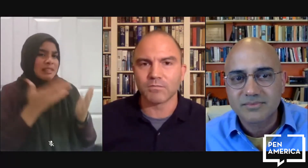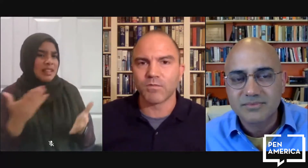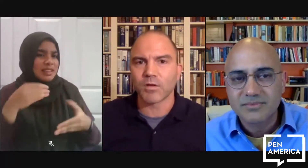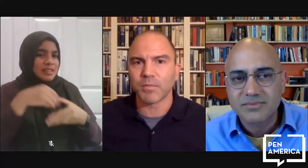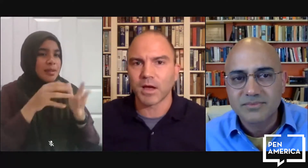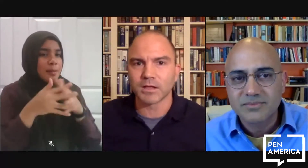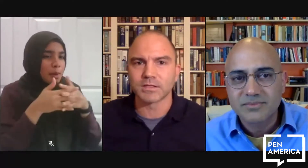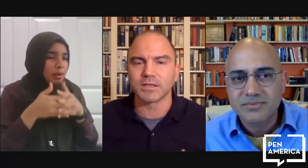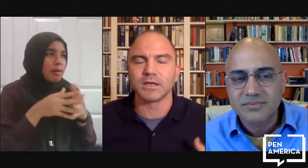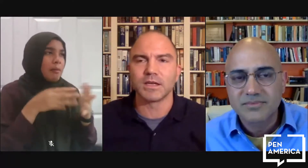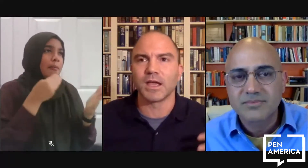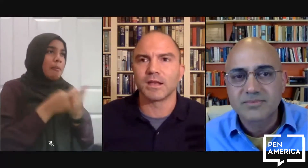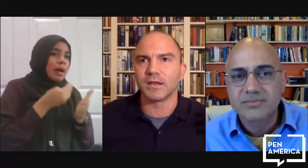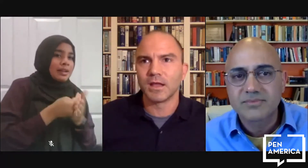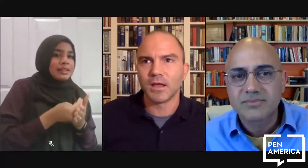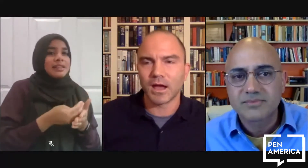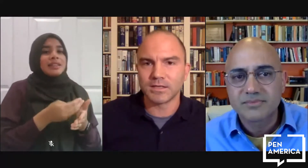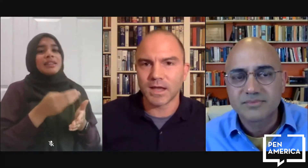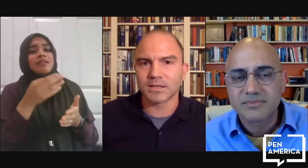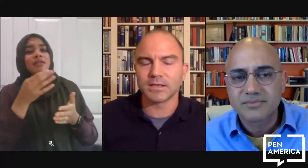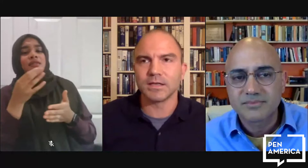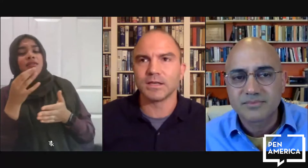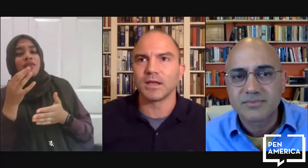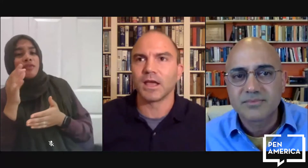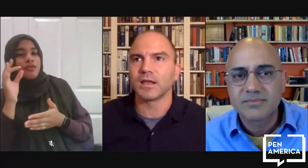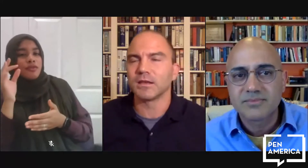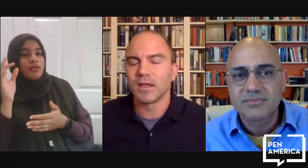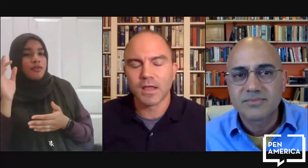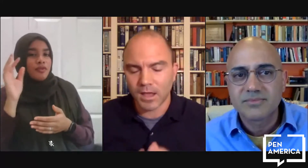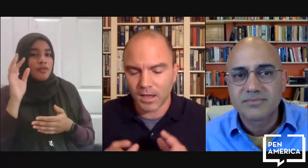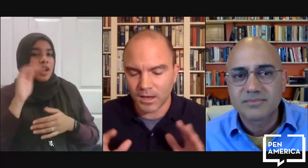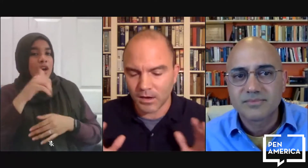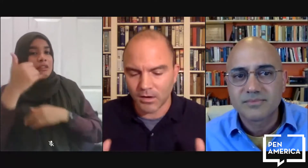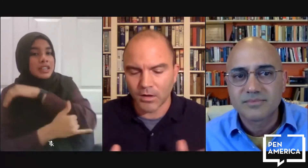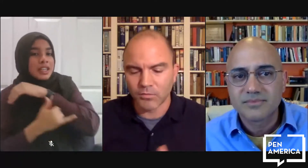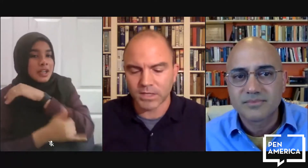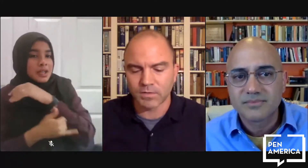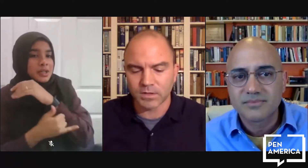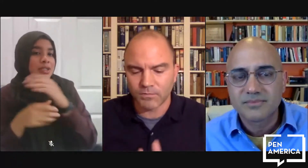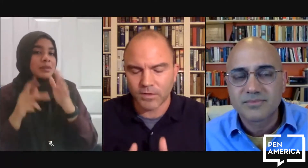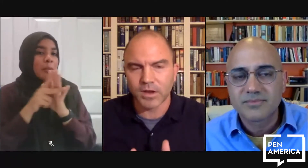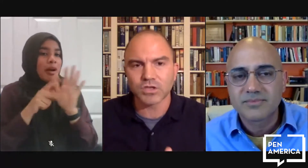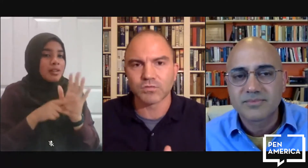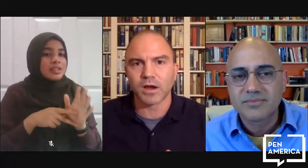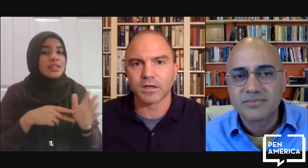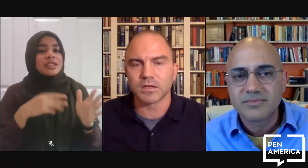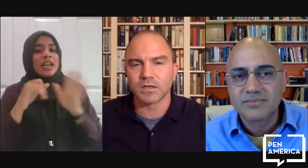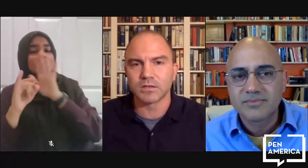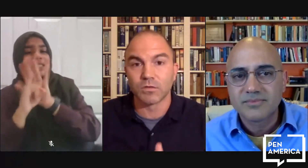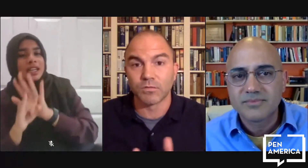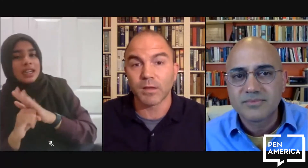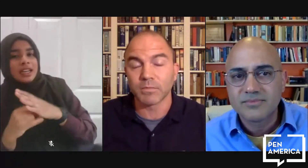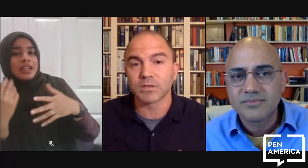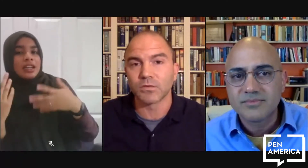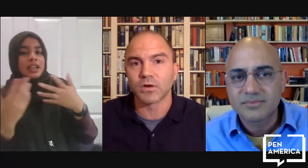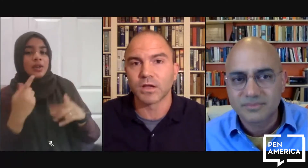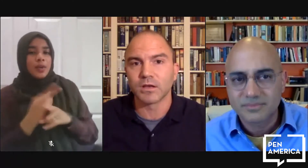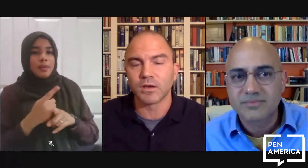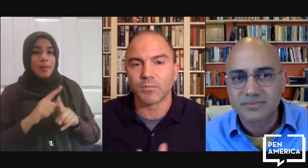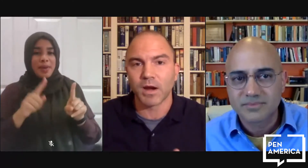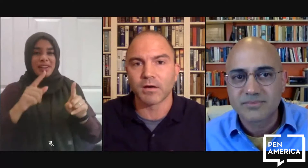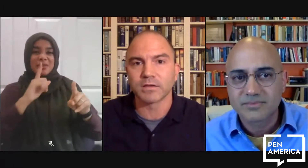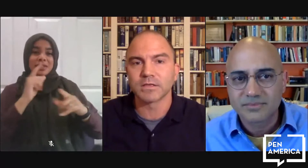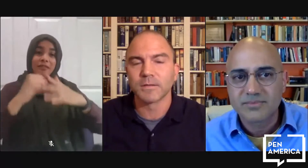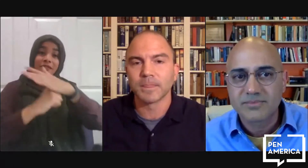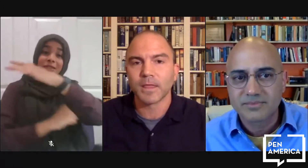money and foreign policy and identity and all the rest of it. The foundation, right, is your family story and